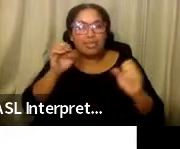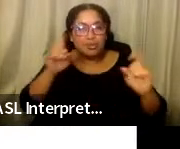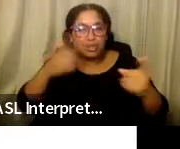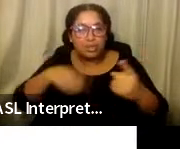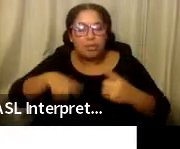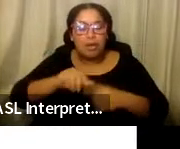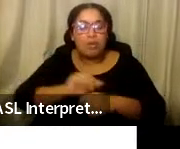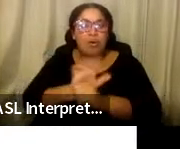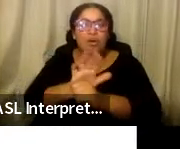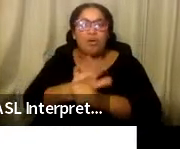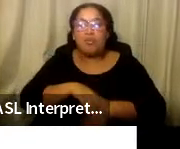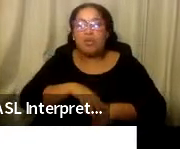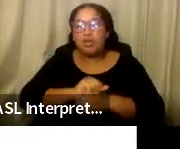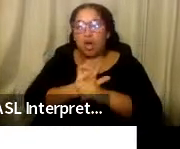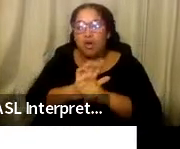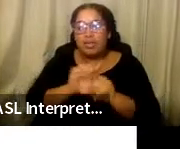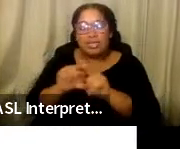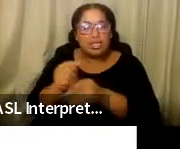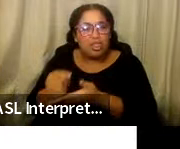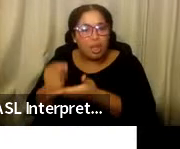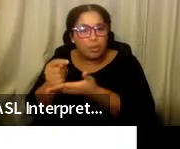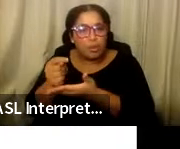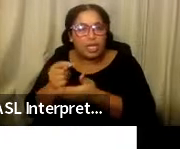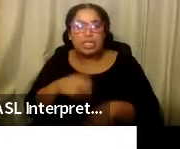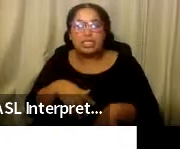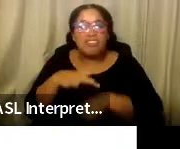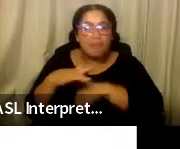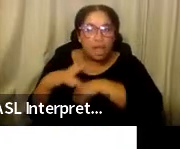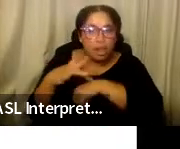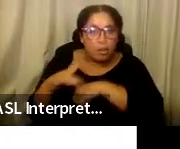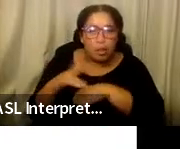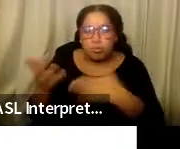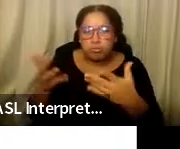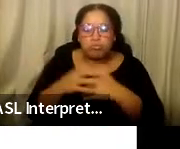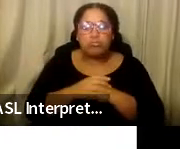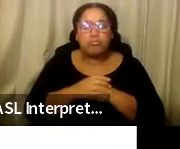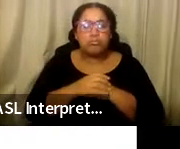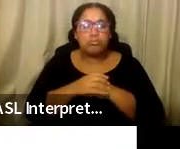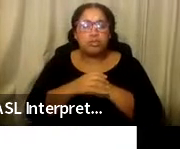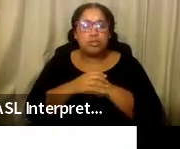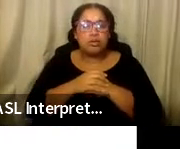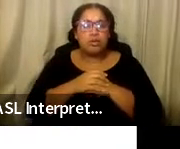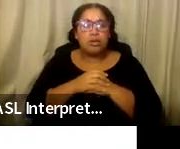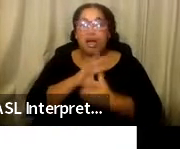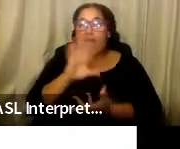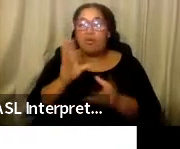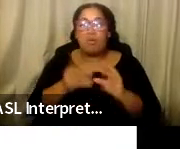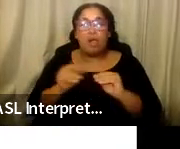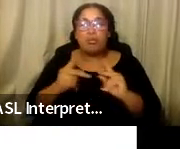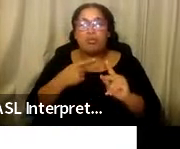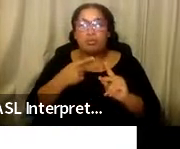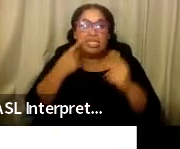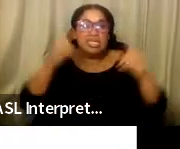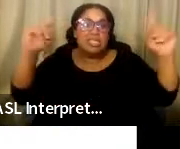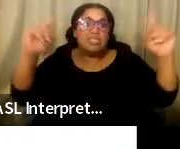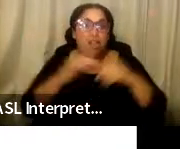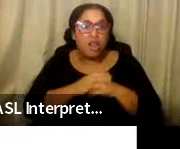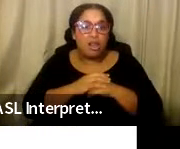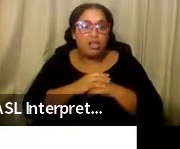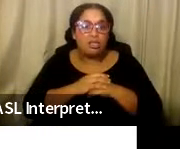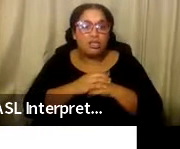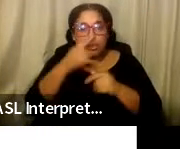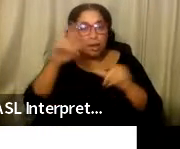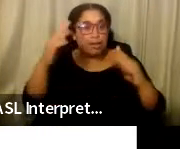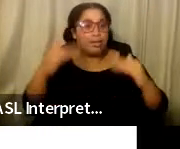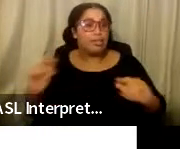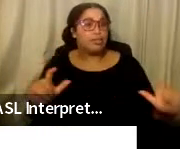about COVID treatment therapeutics, what was available. And they were overall very successful. If we could look at the